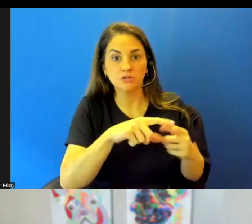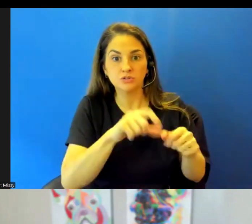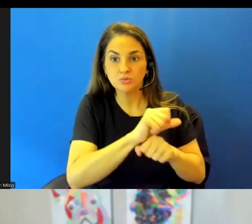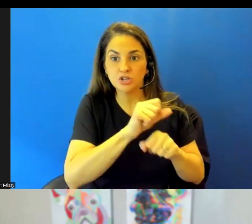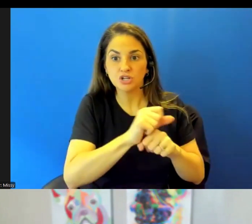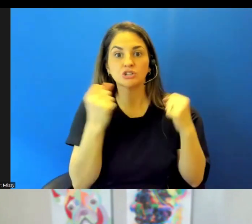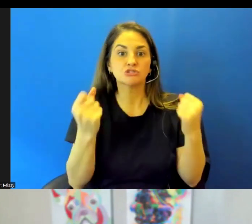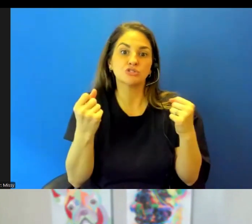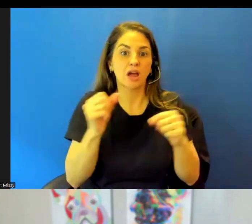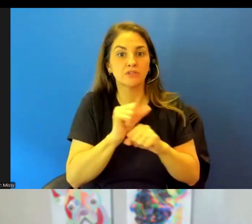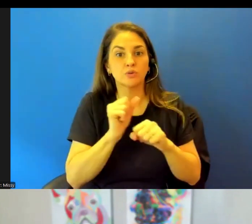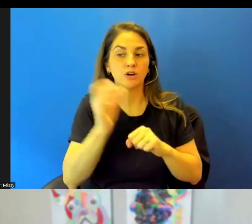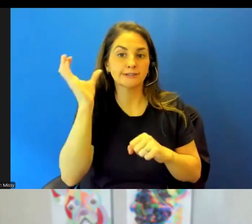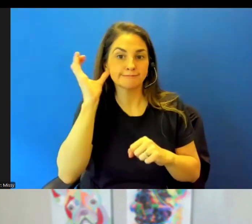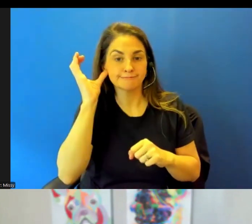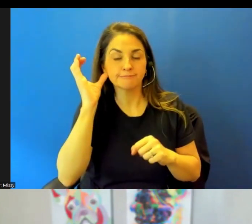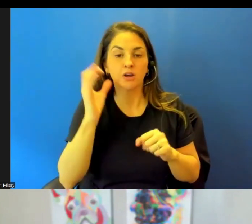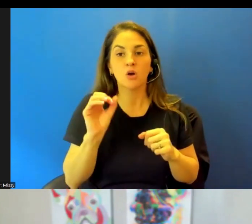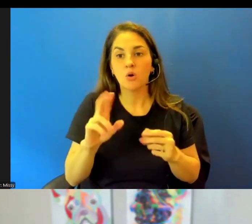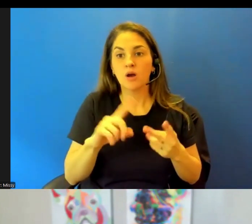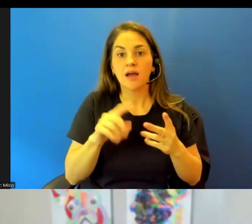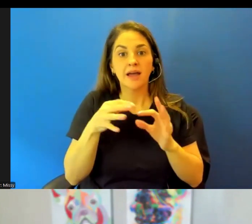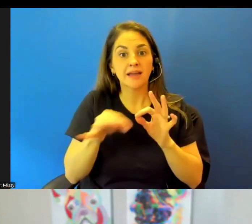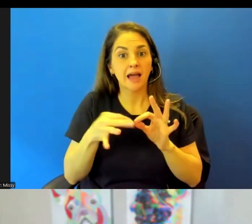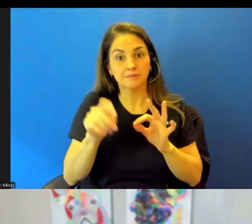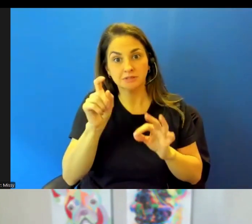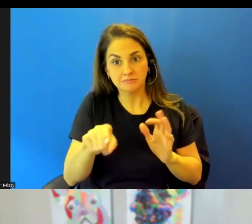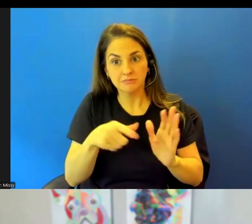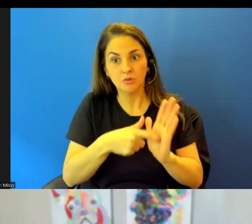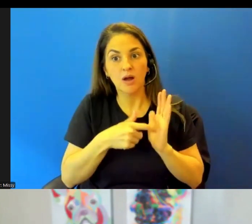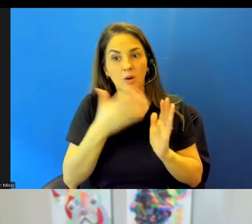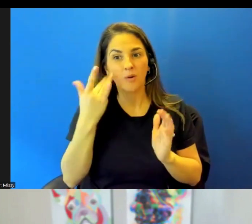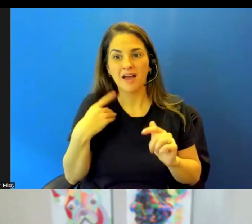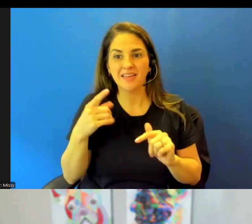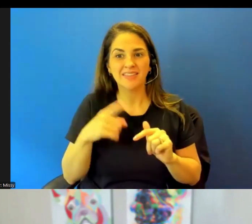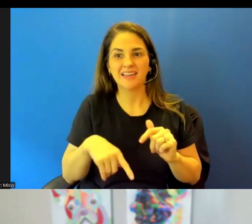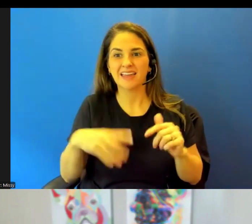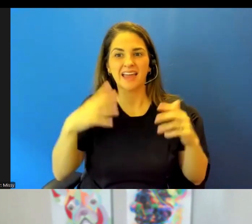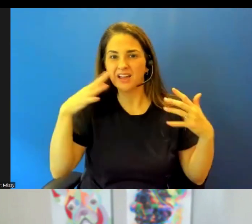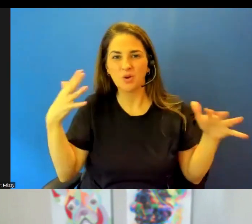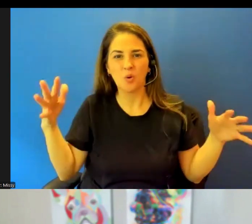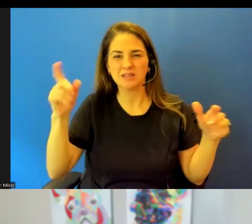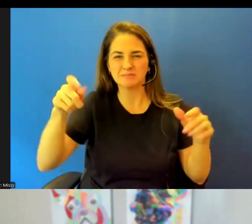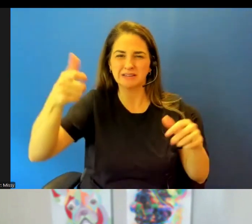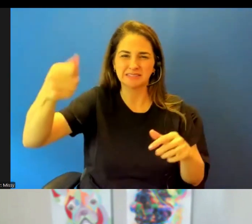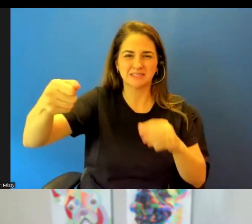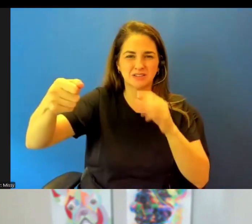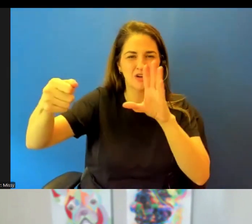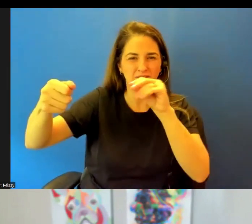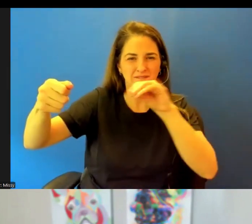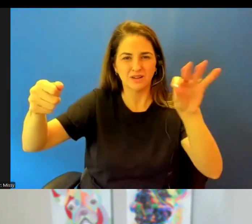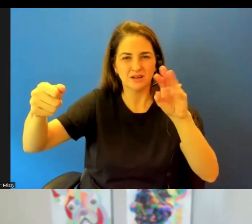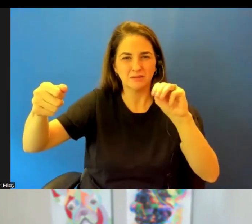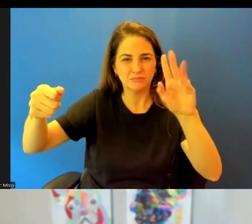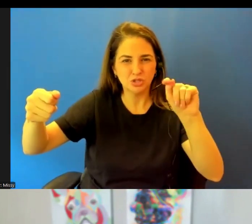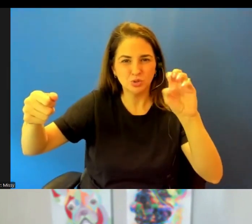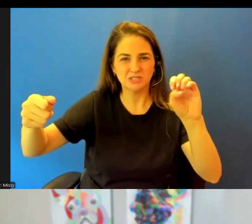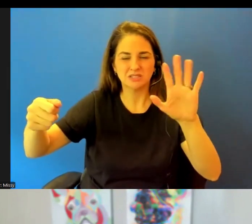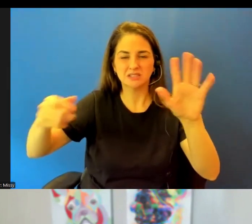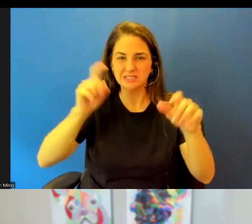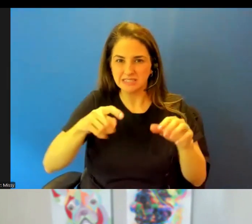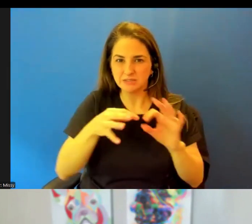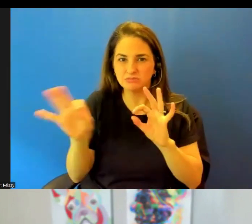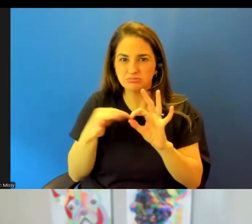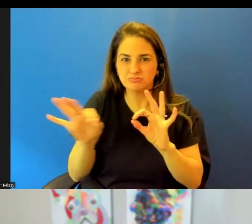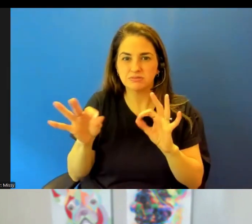while they're driving to work, or they need to be able to have captioning on because they can't have the noise on, so all of those things are important too. So regardless